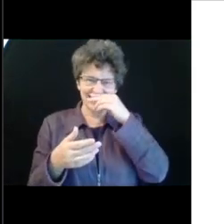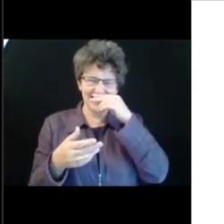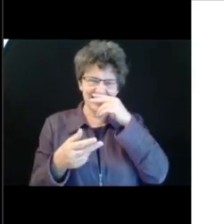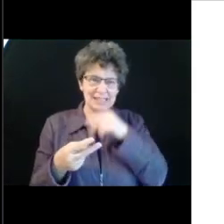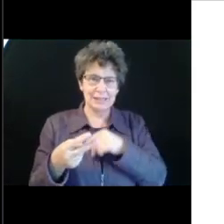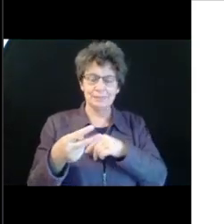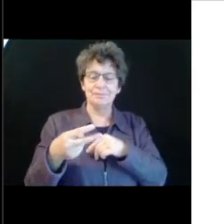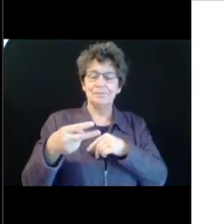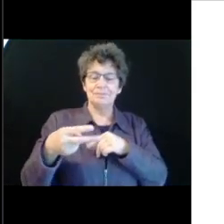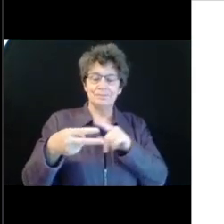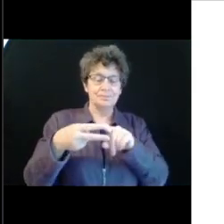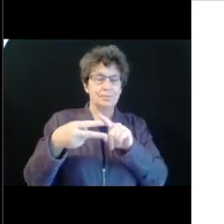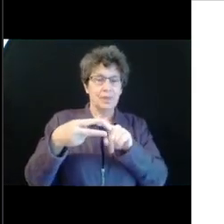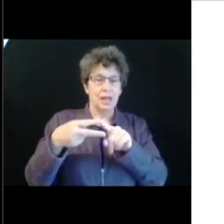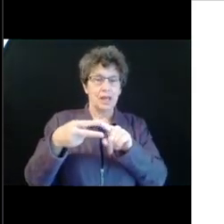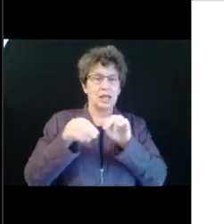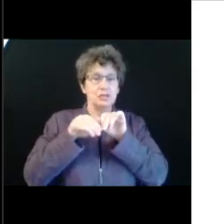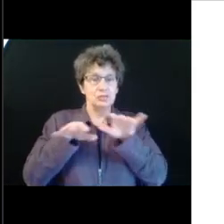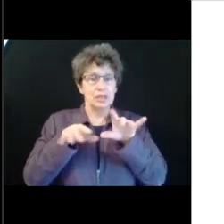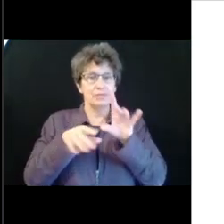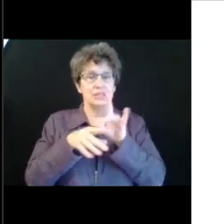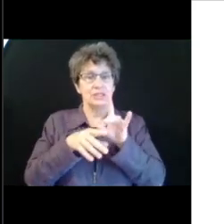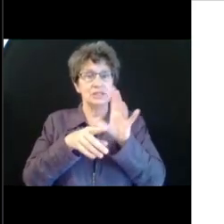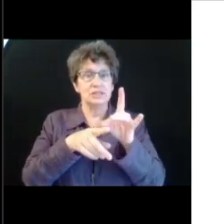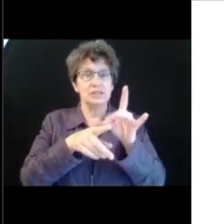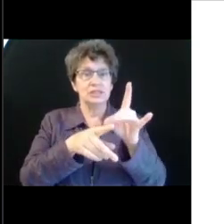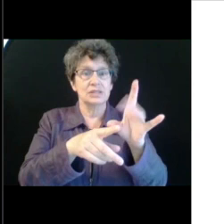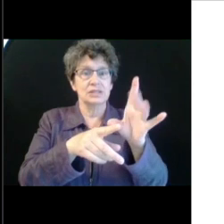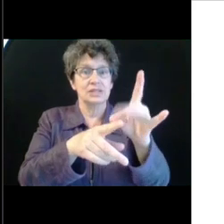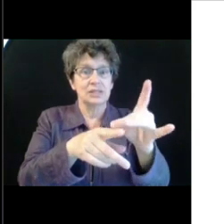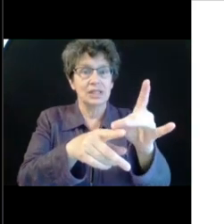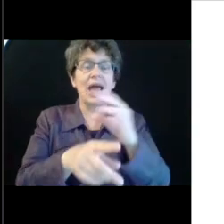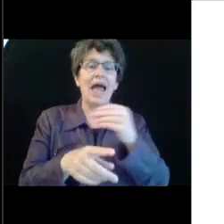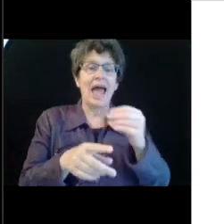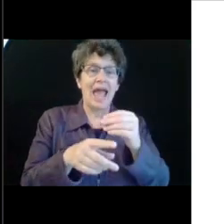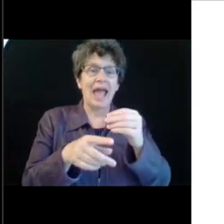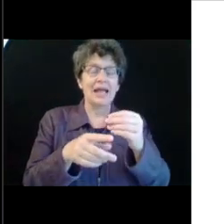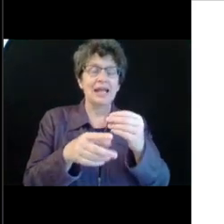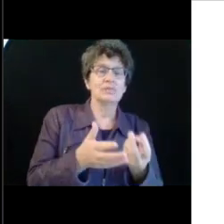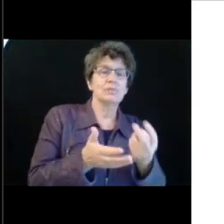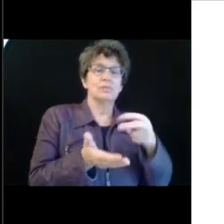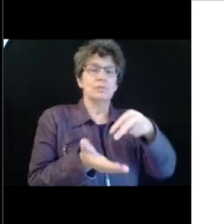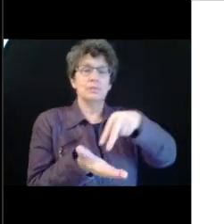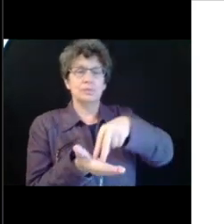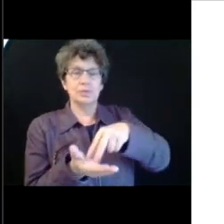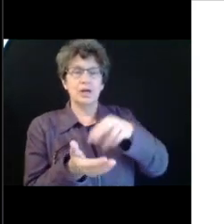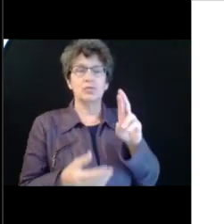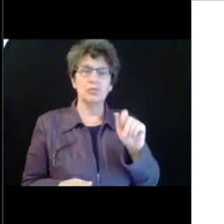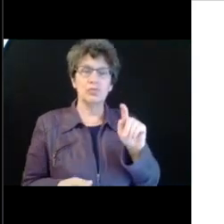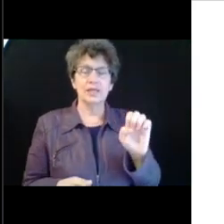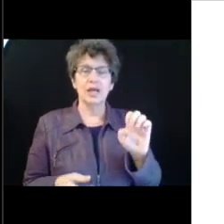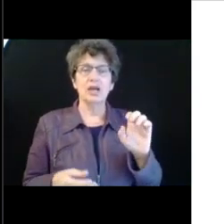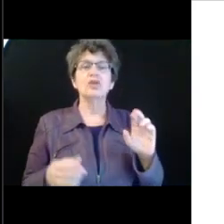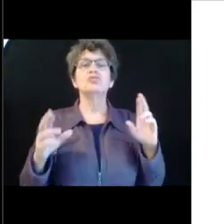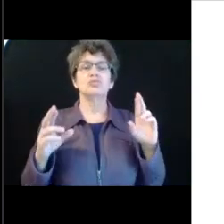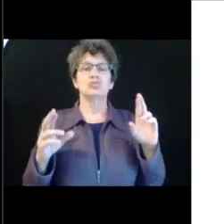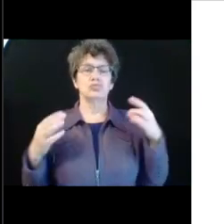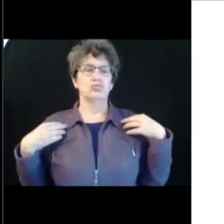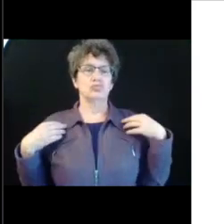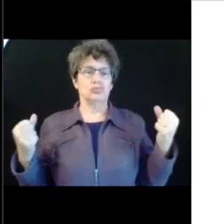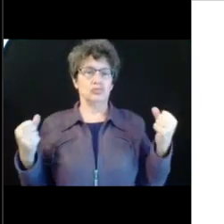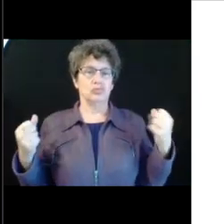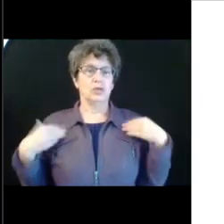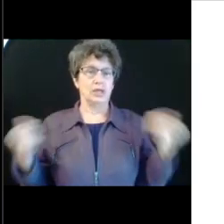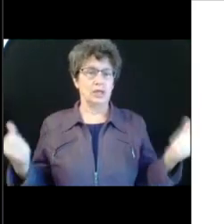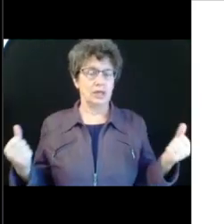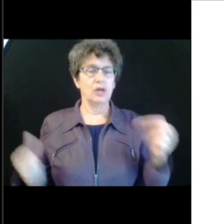again, transmission rate and recovery rate. And so remember, our goal is to reduce the